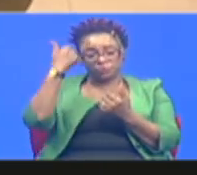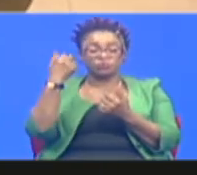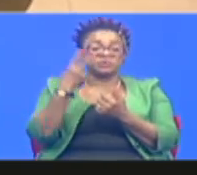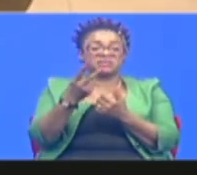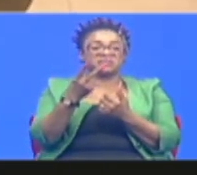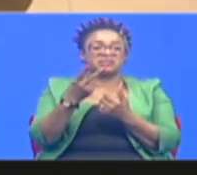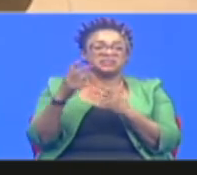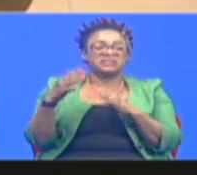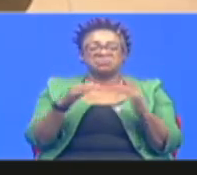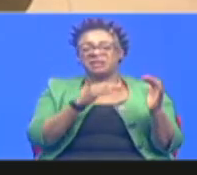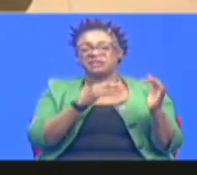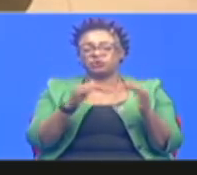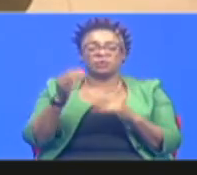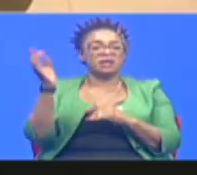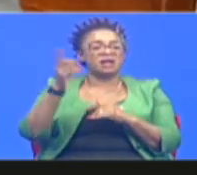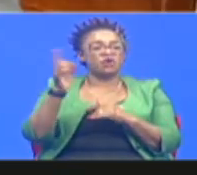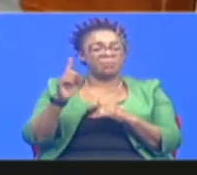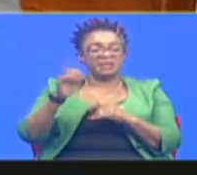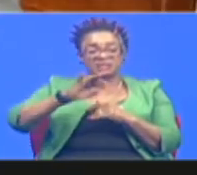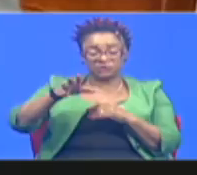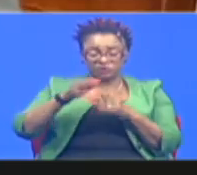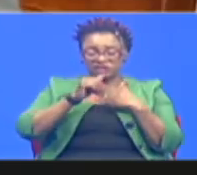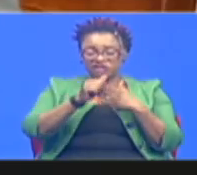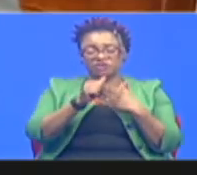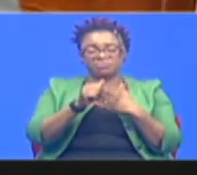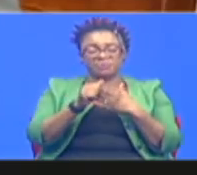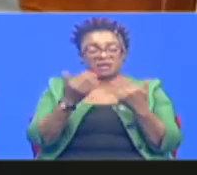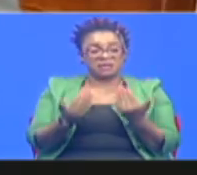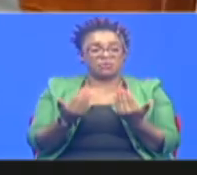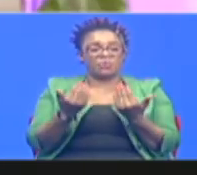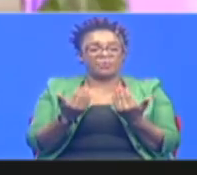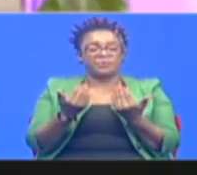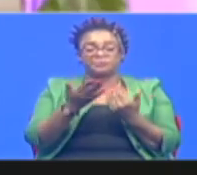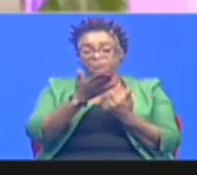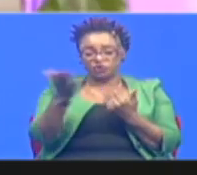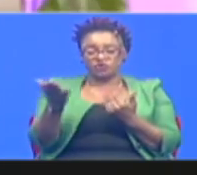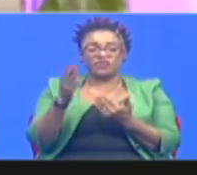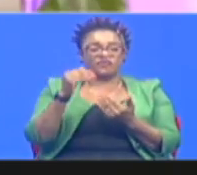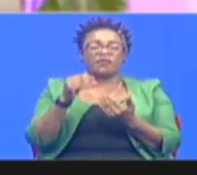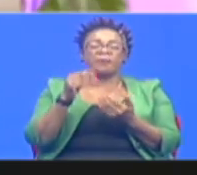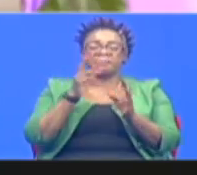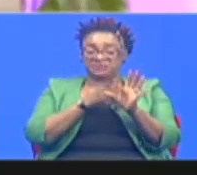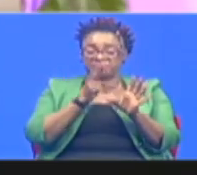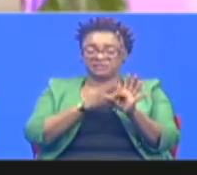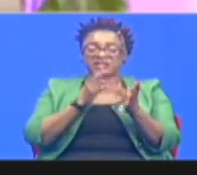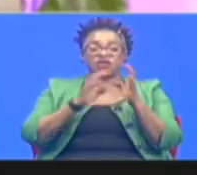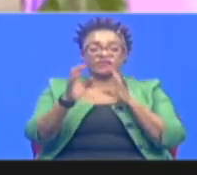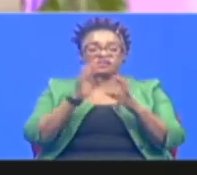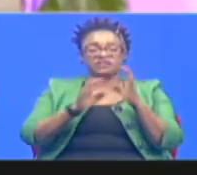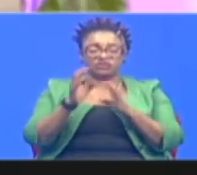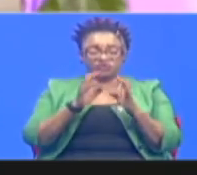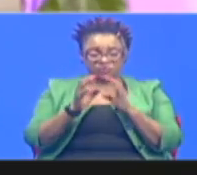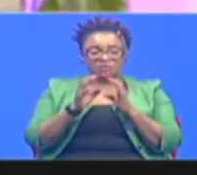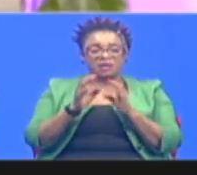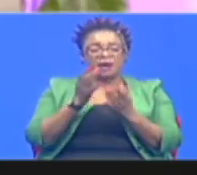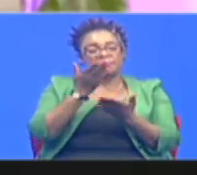is on the Nairobi county leadership right now, and you've actually participated in this conversation in appealing to the president